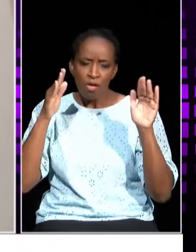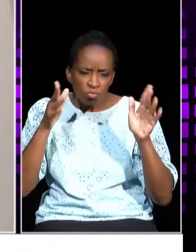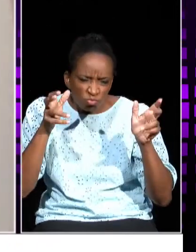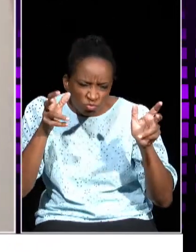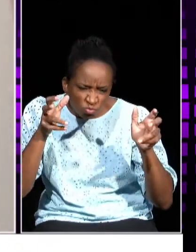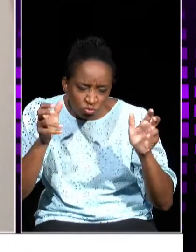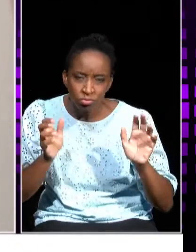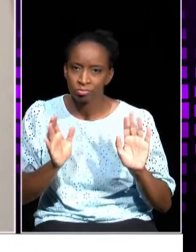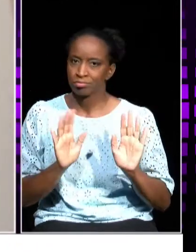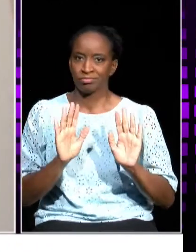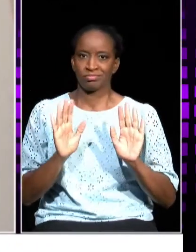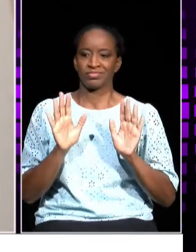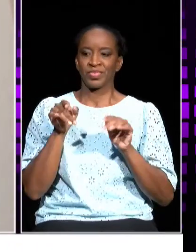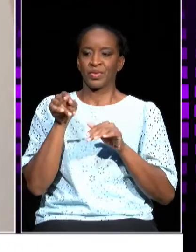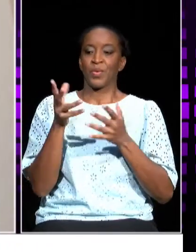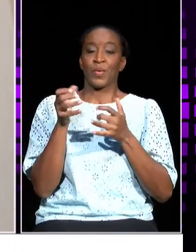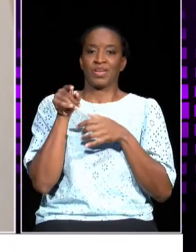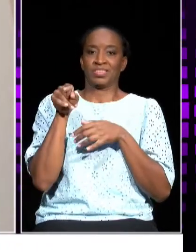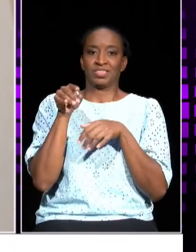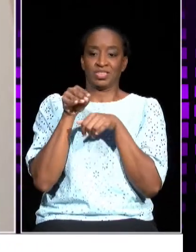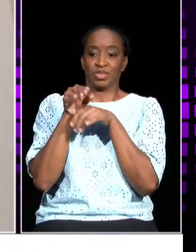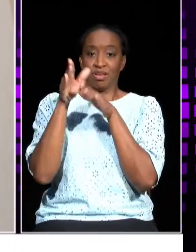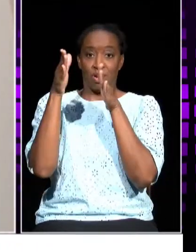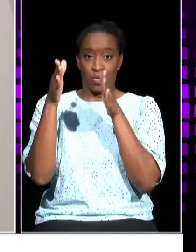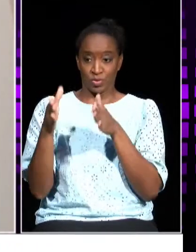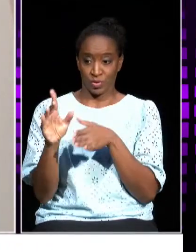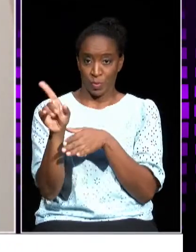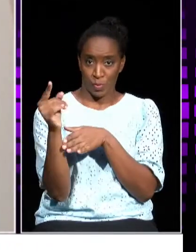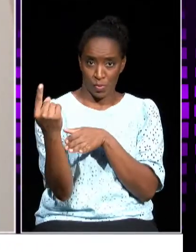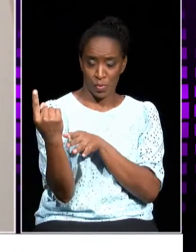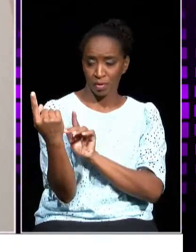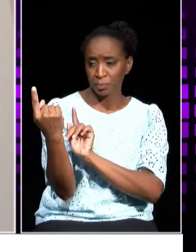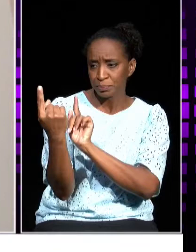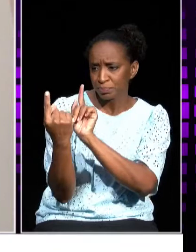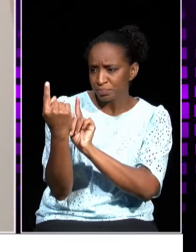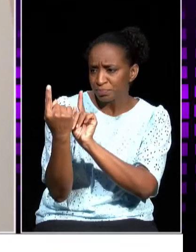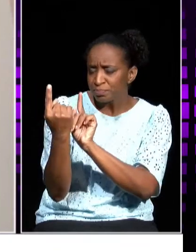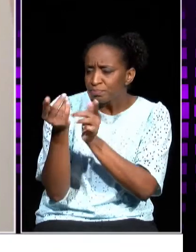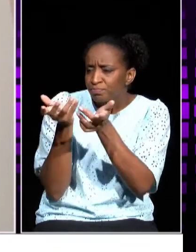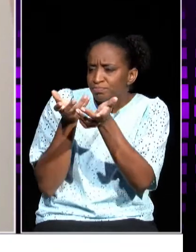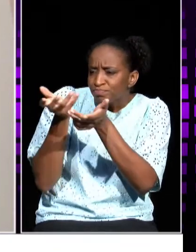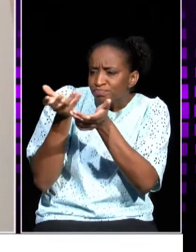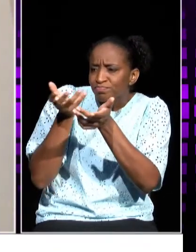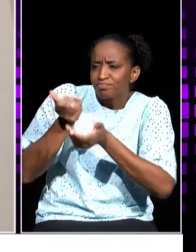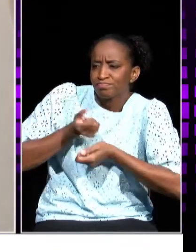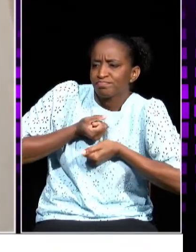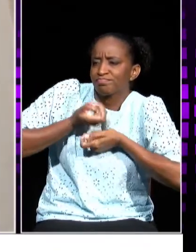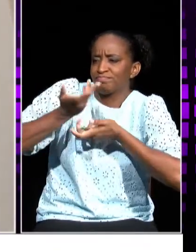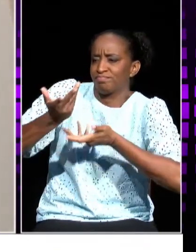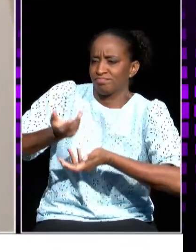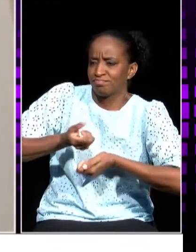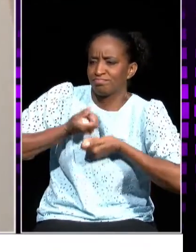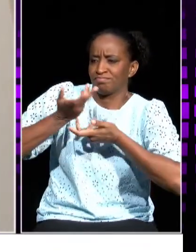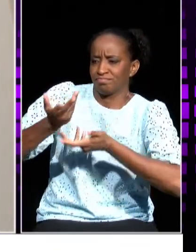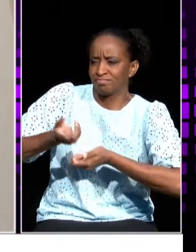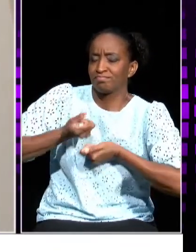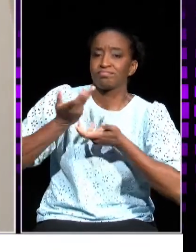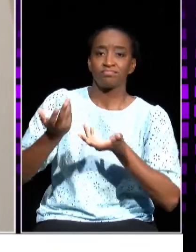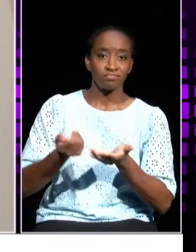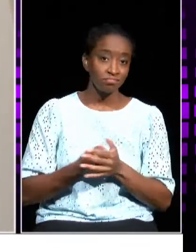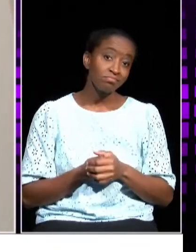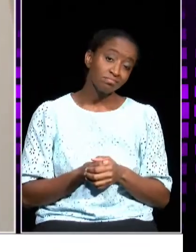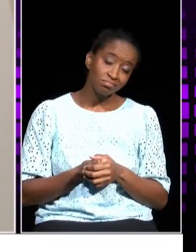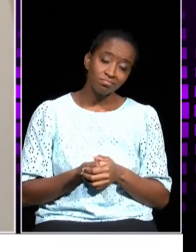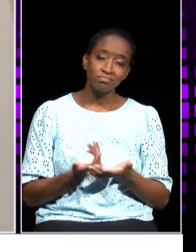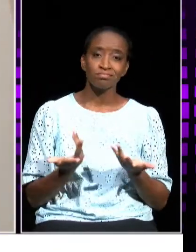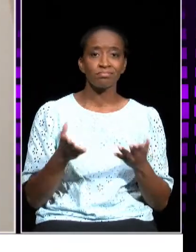counselor. So not having that face-to-face option, I think that it did have an impact on the children in